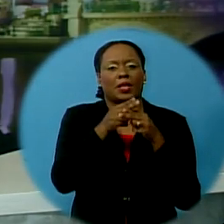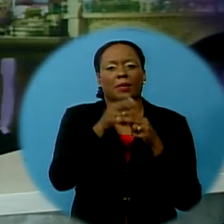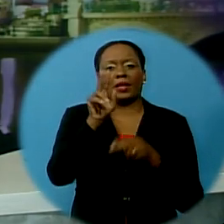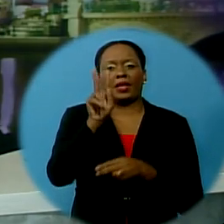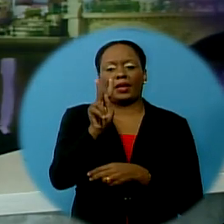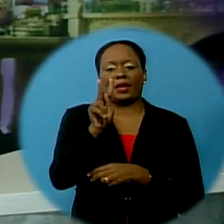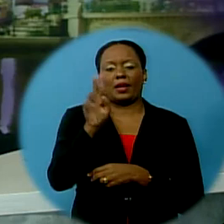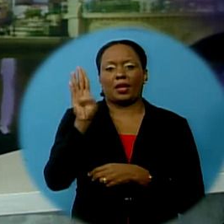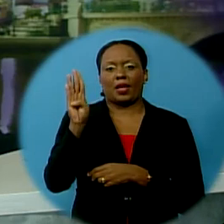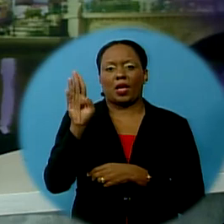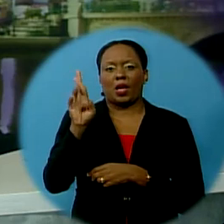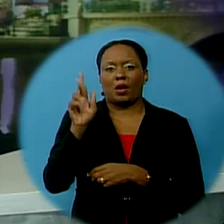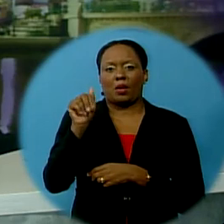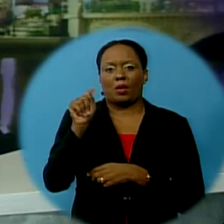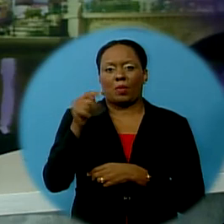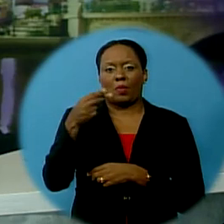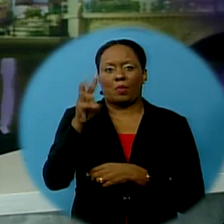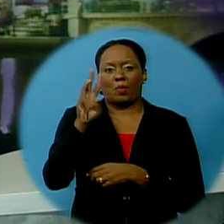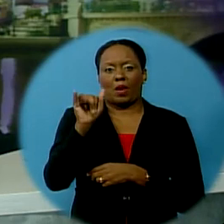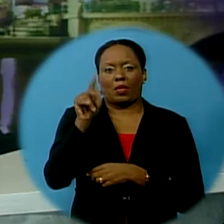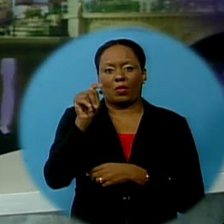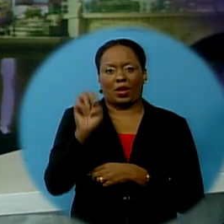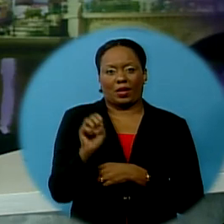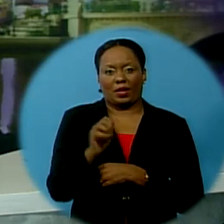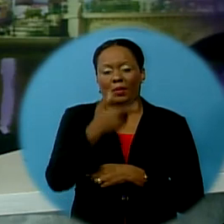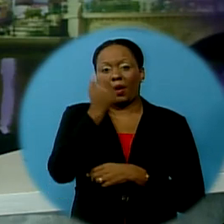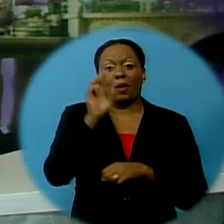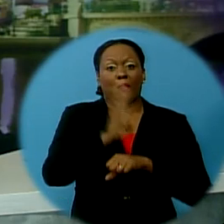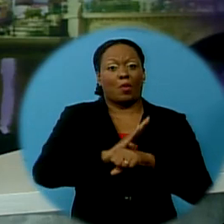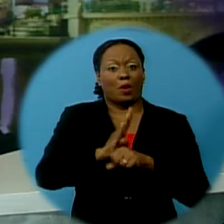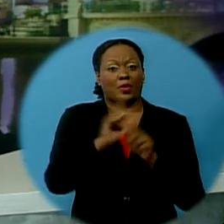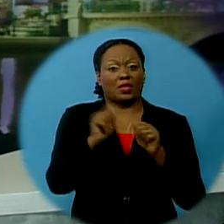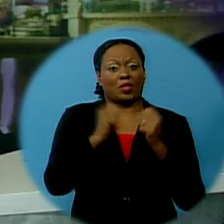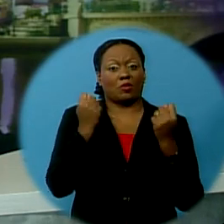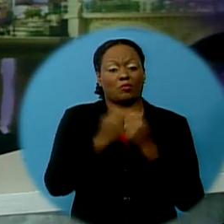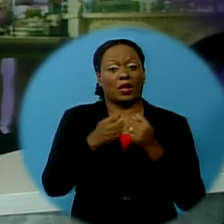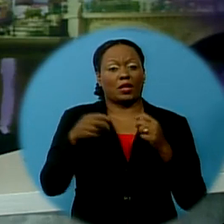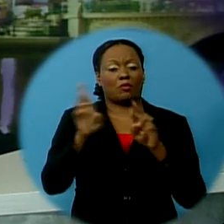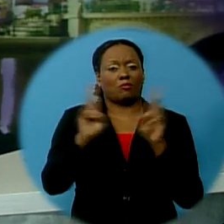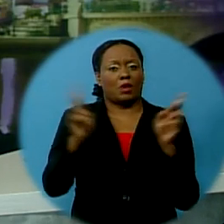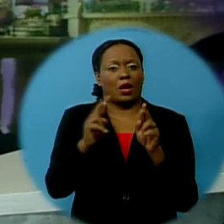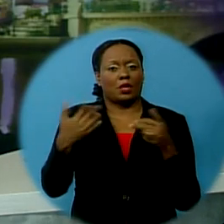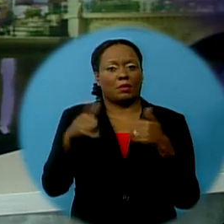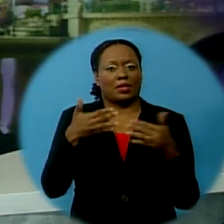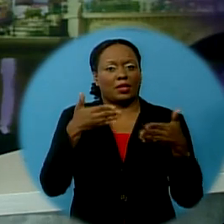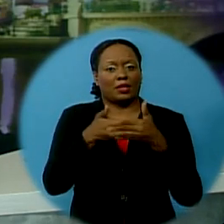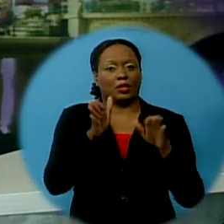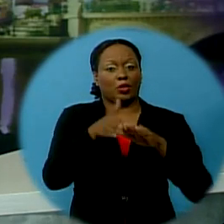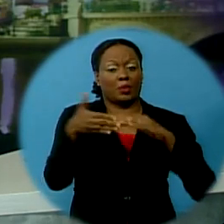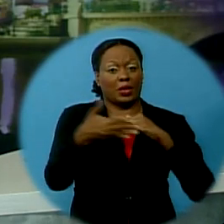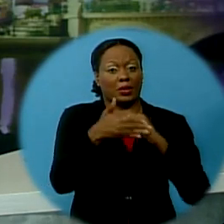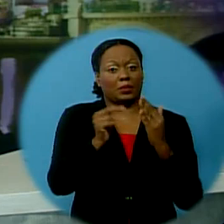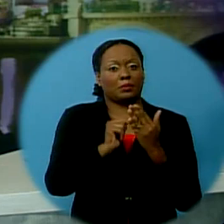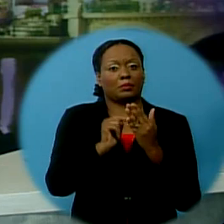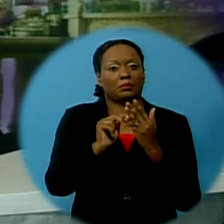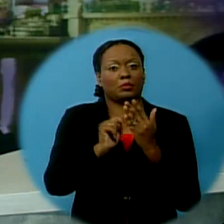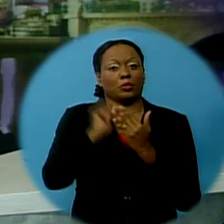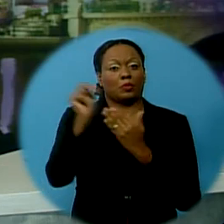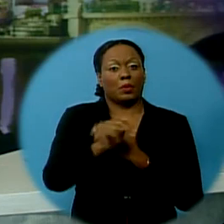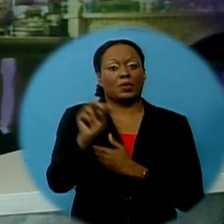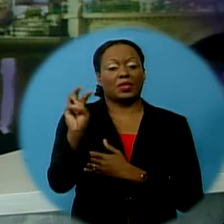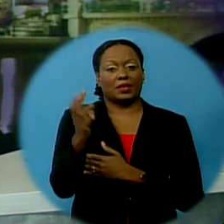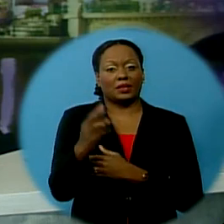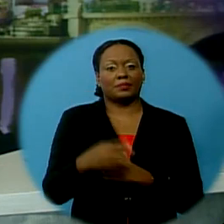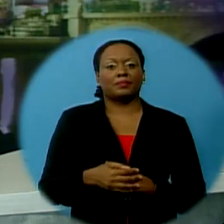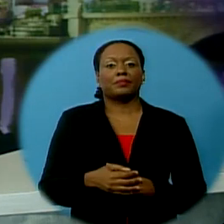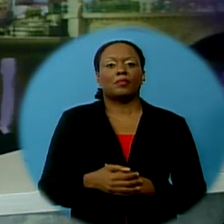order for the Barbados Pride. So as the local team gets set for their clash against Jamaica starting November 6th, the BDF Sports